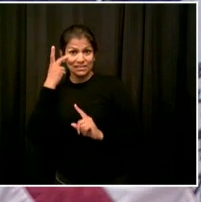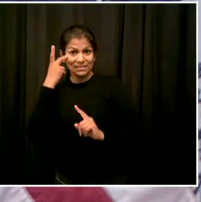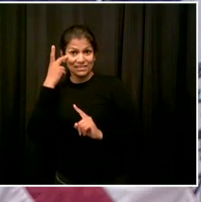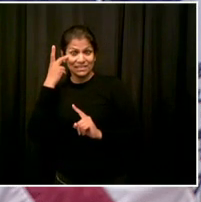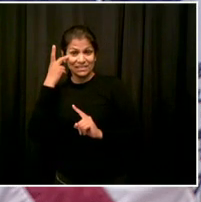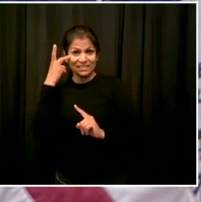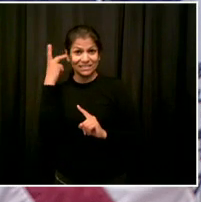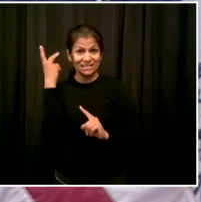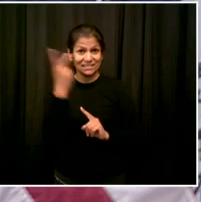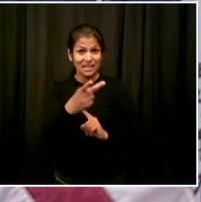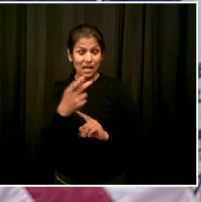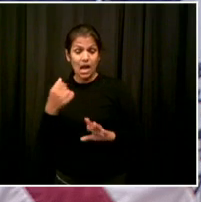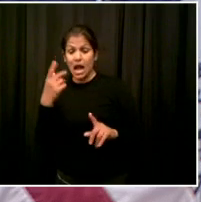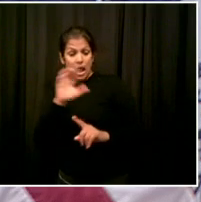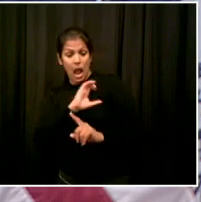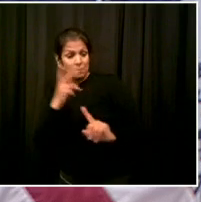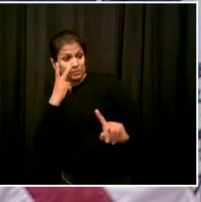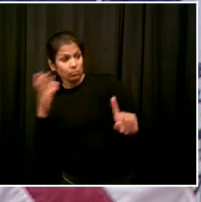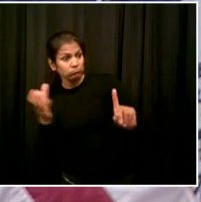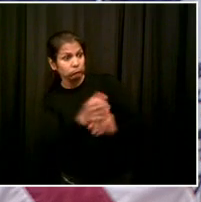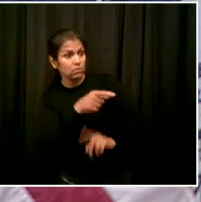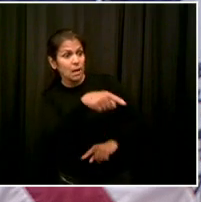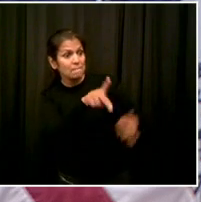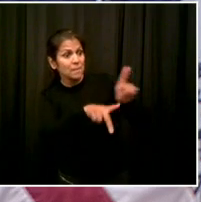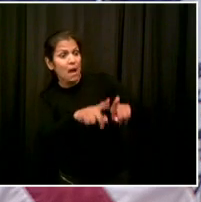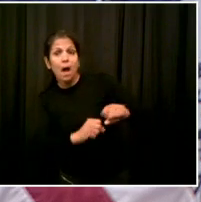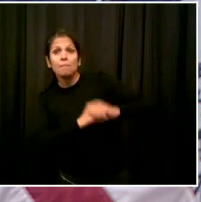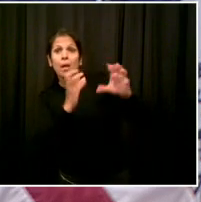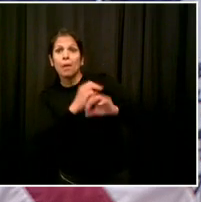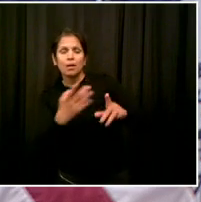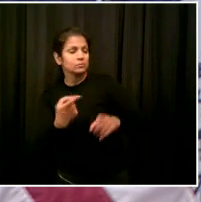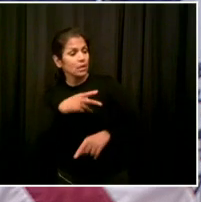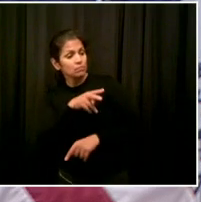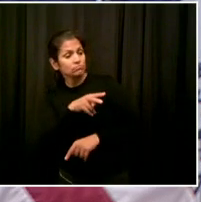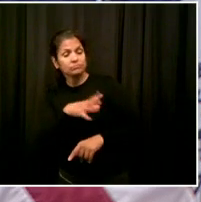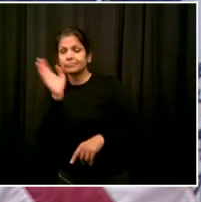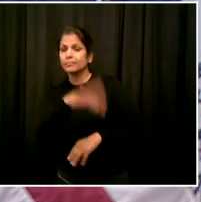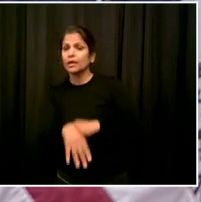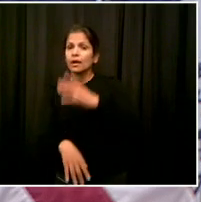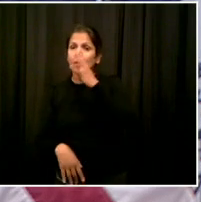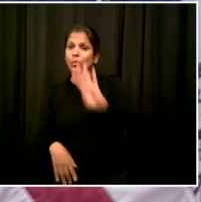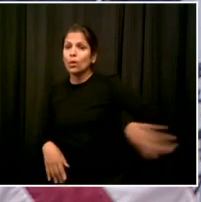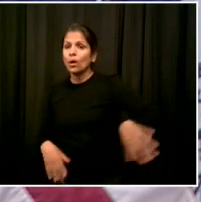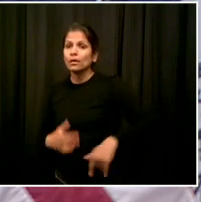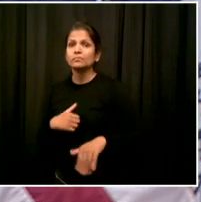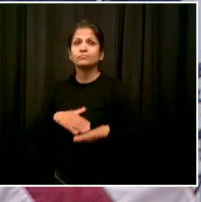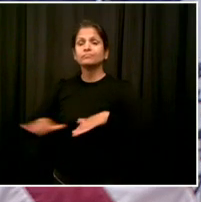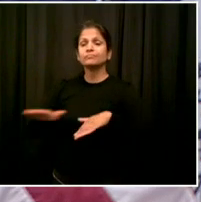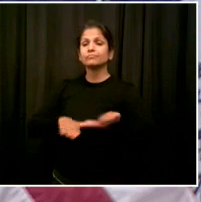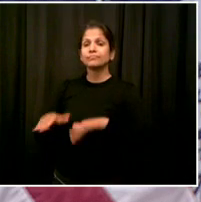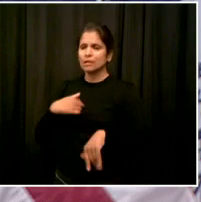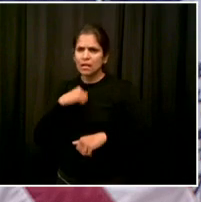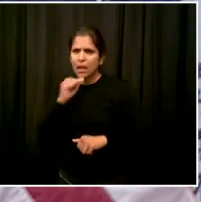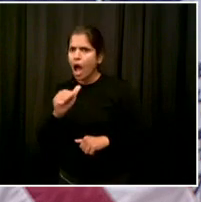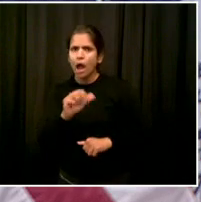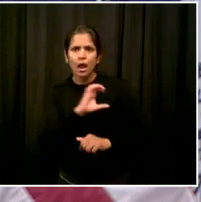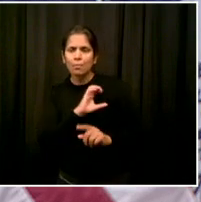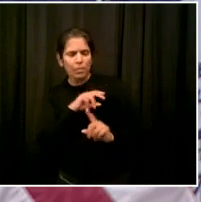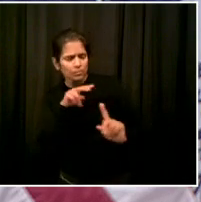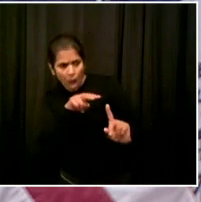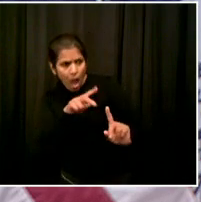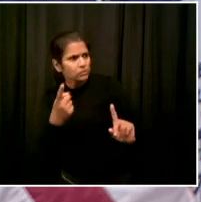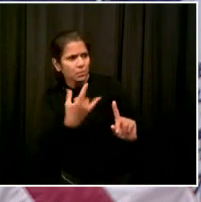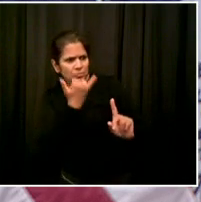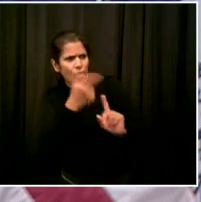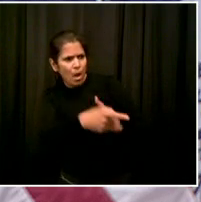the quality of life of law-abiding New Yorkers is less important than the ideal of using police as little as possible. So I'd just like to ask, plain